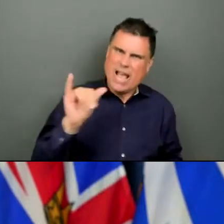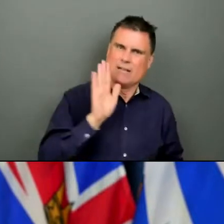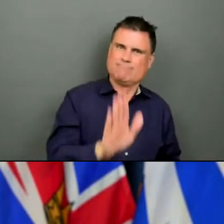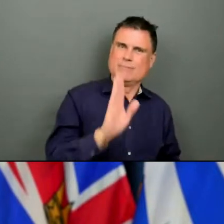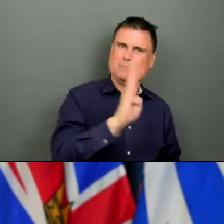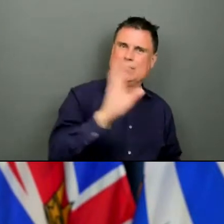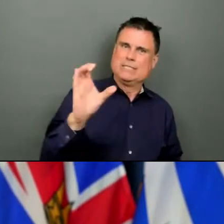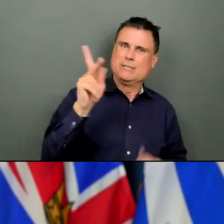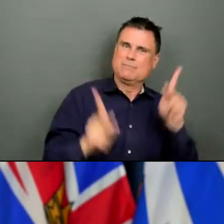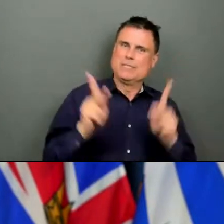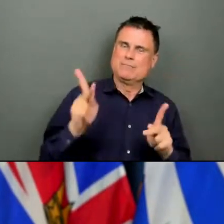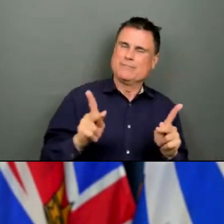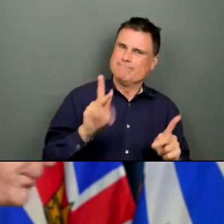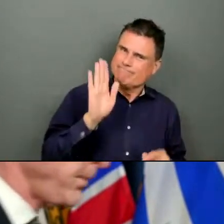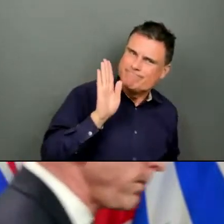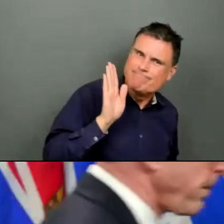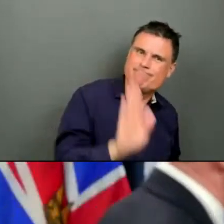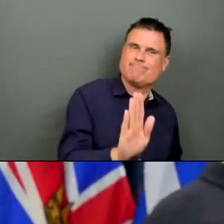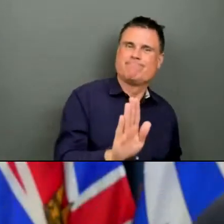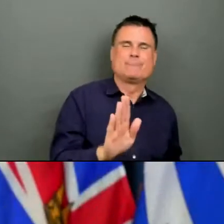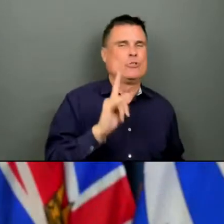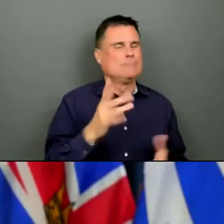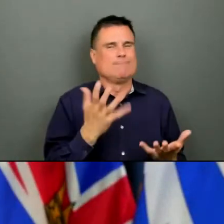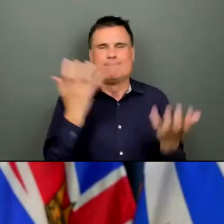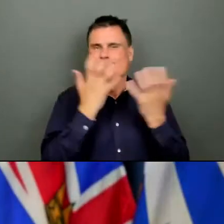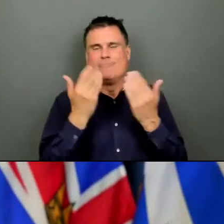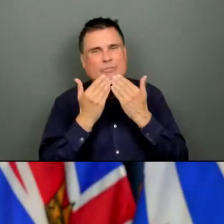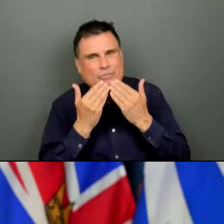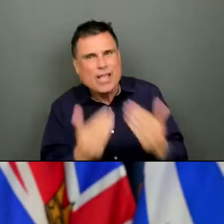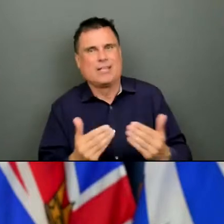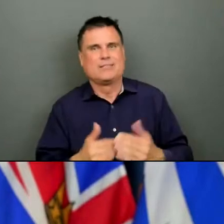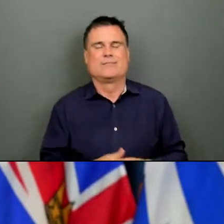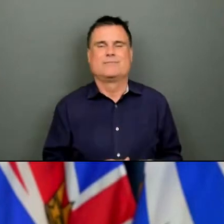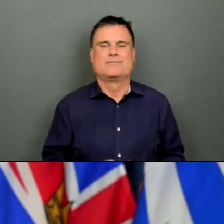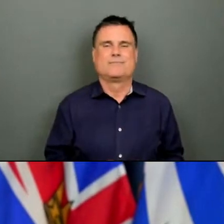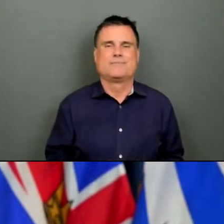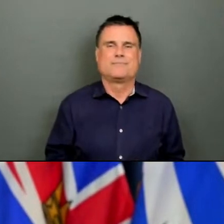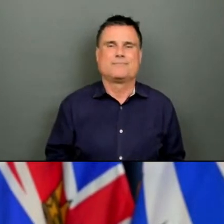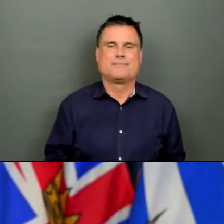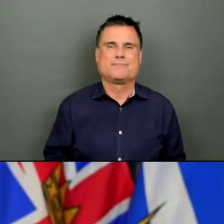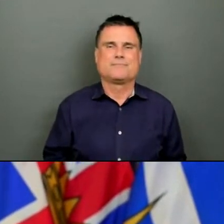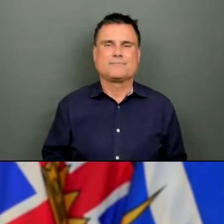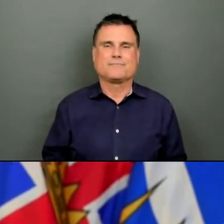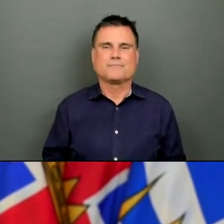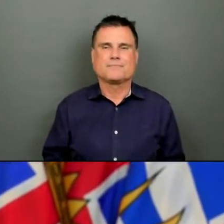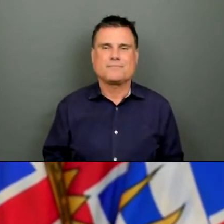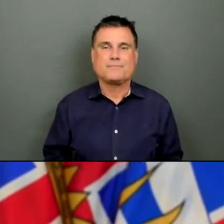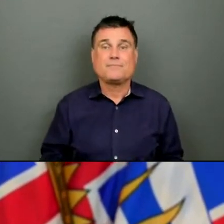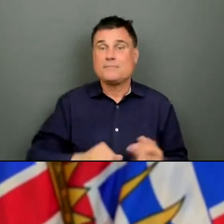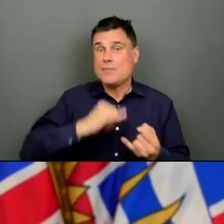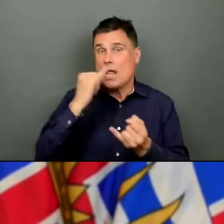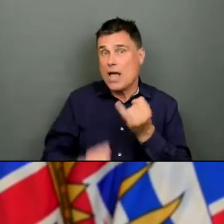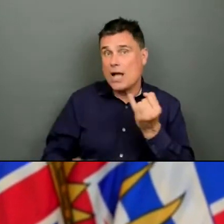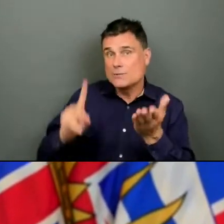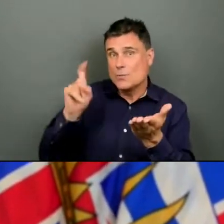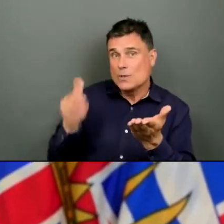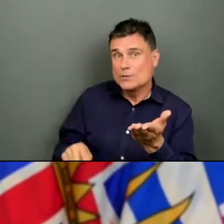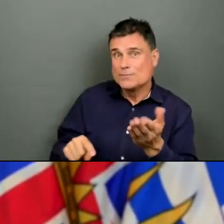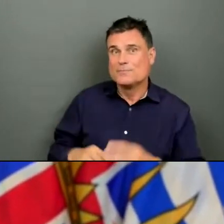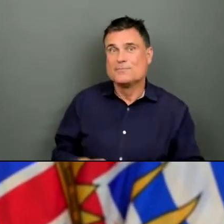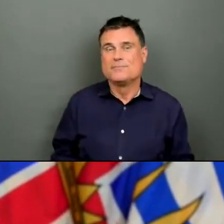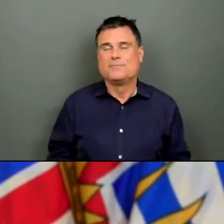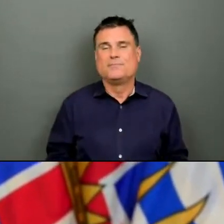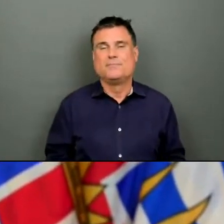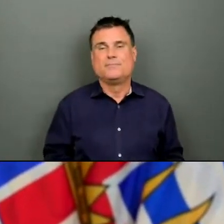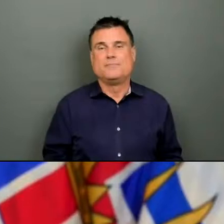deserve, I think, our gratitude. We have time for one more question. For everyone listening, Dr. Henry and Minister Dix have released a